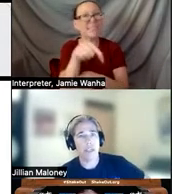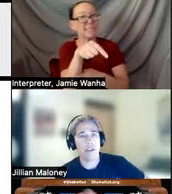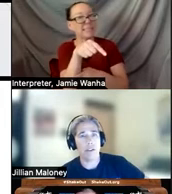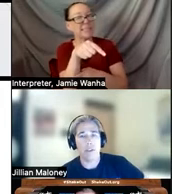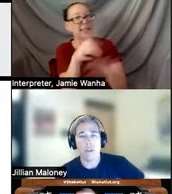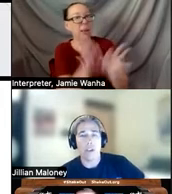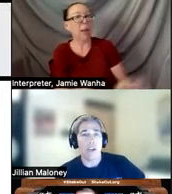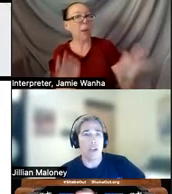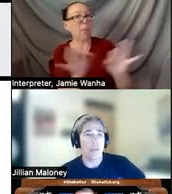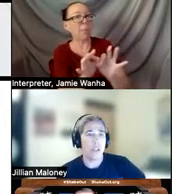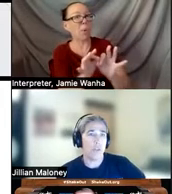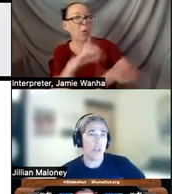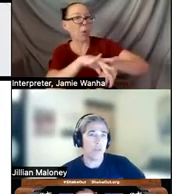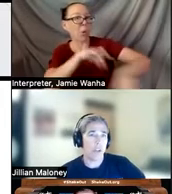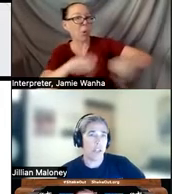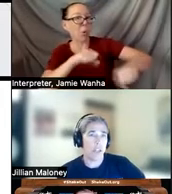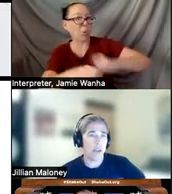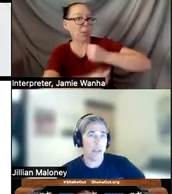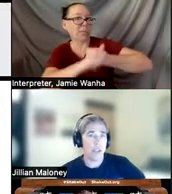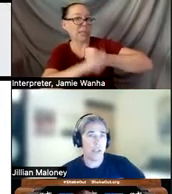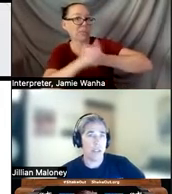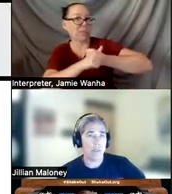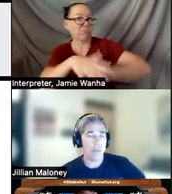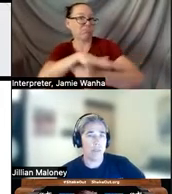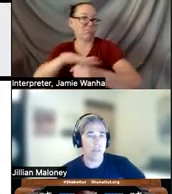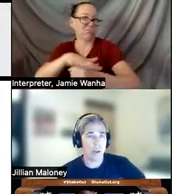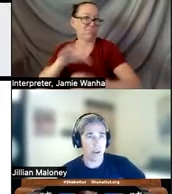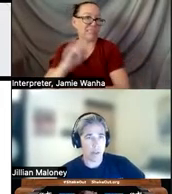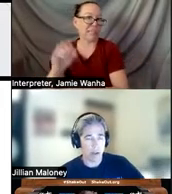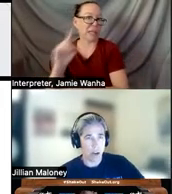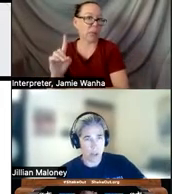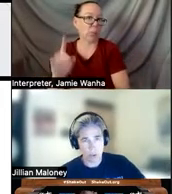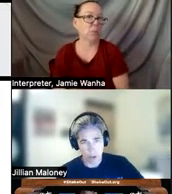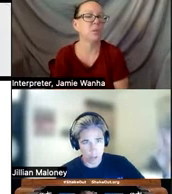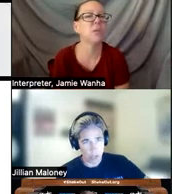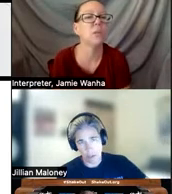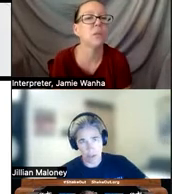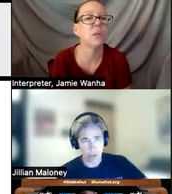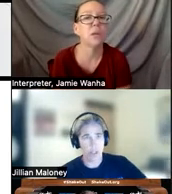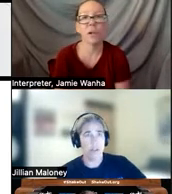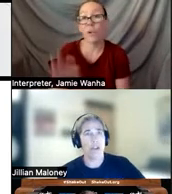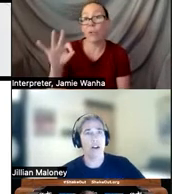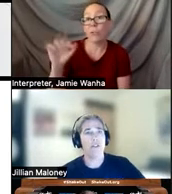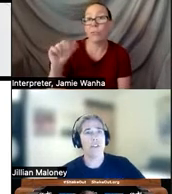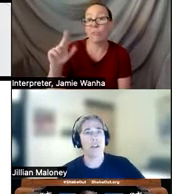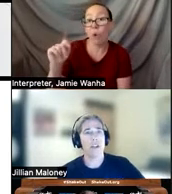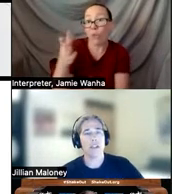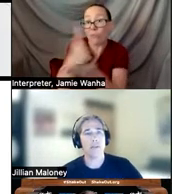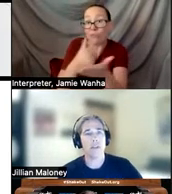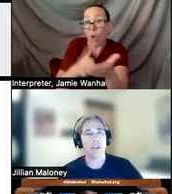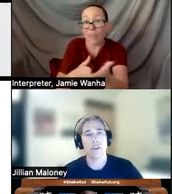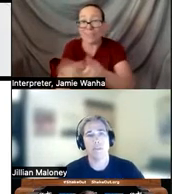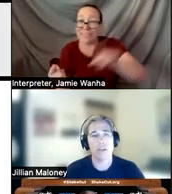San Diego. And so this fault is offshore. It's out in the ocean off of La Jolla.